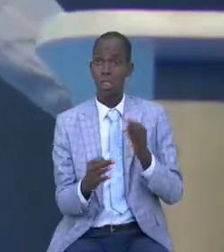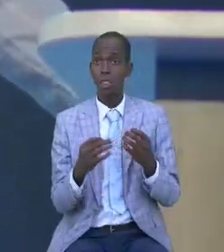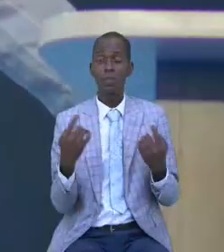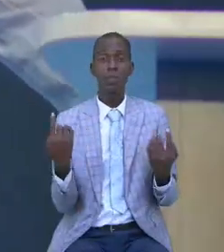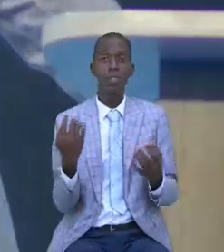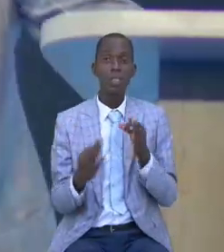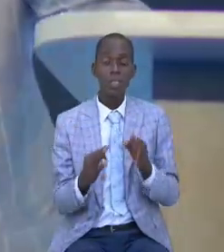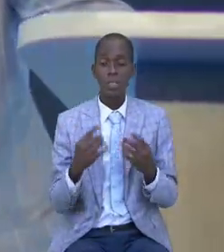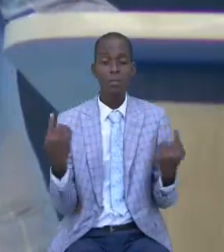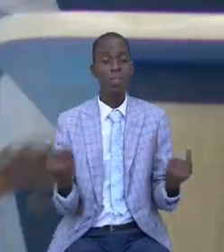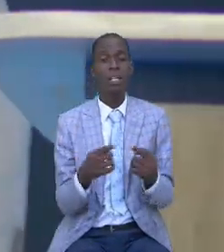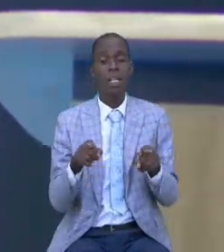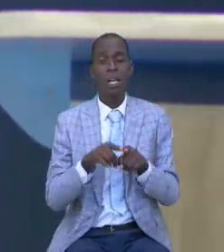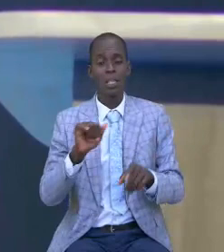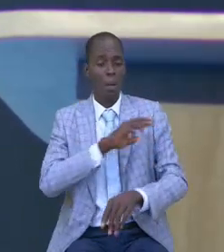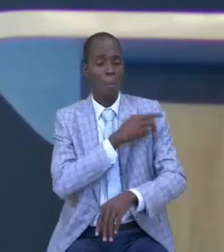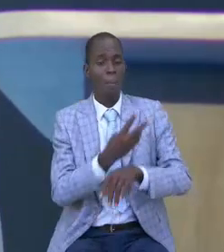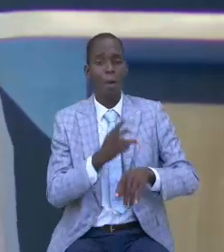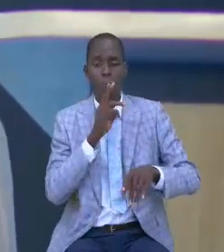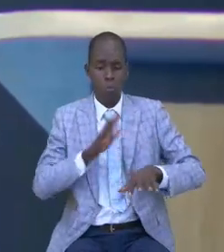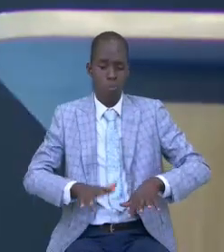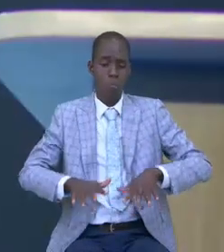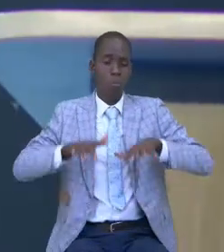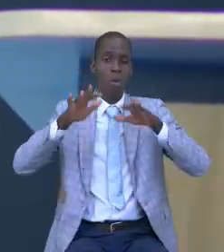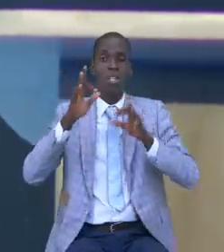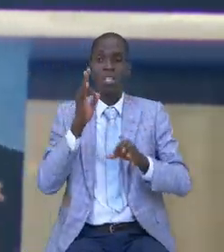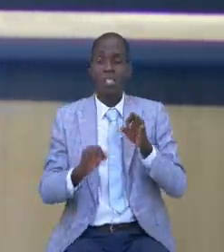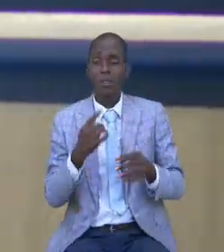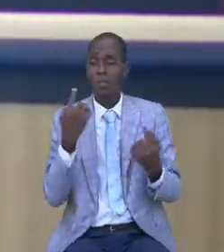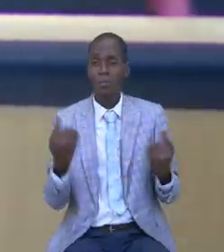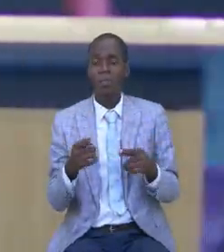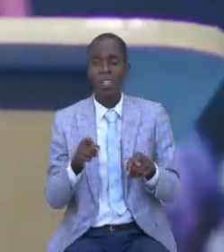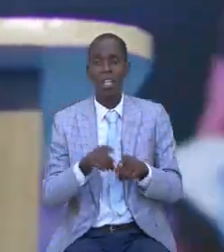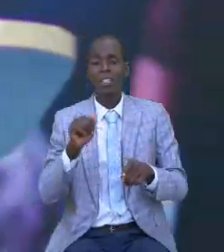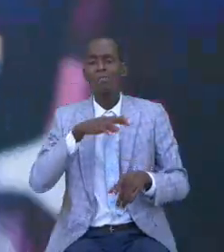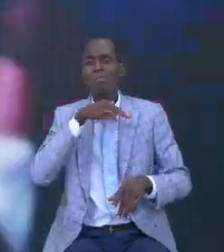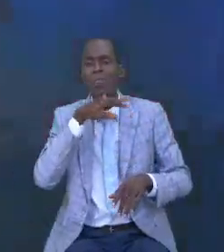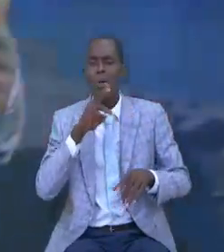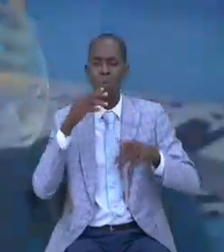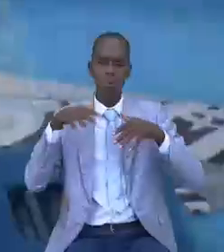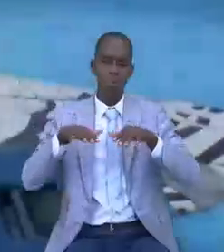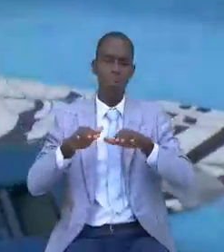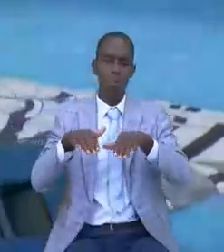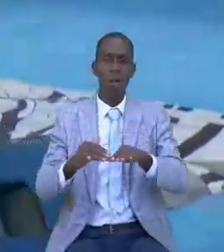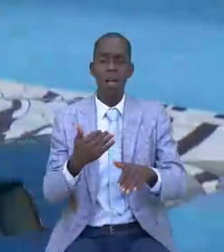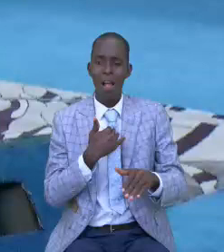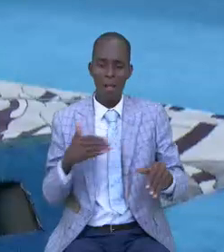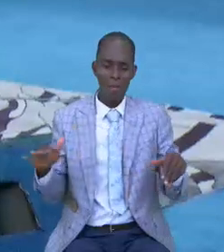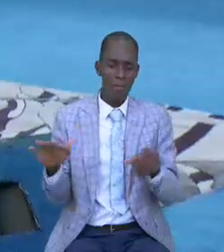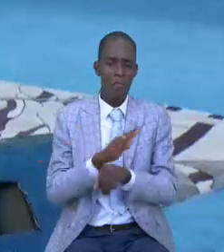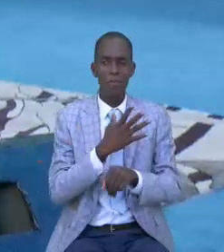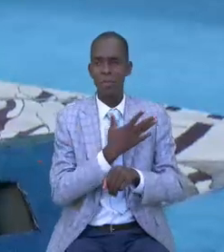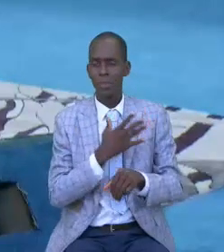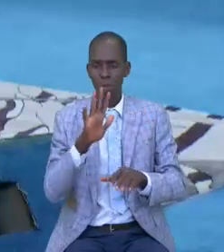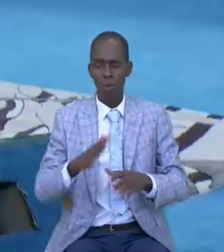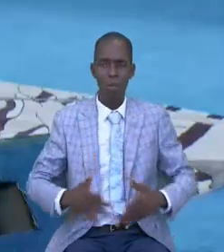flood, if sin, like dirty erosion, has eroded your life and has eroded your spirit, has